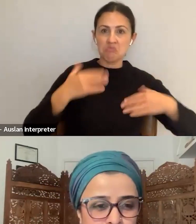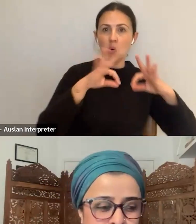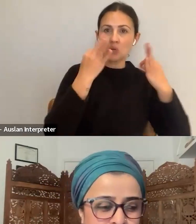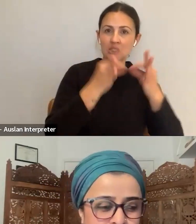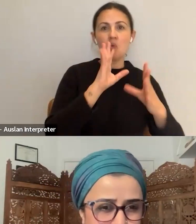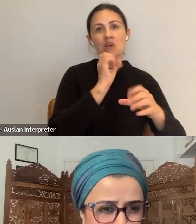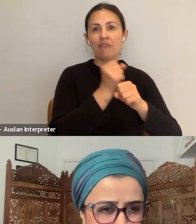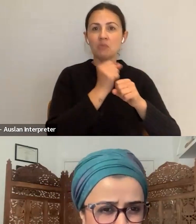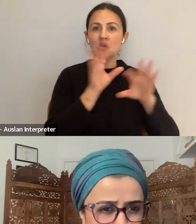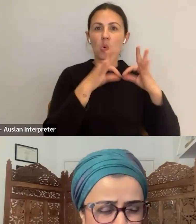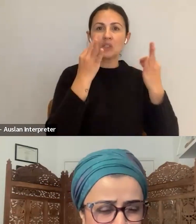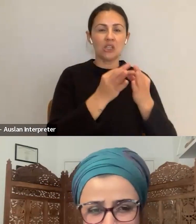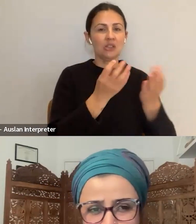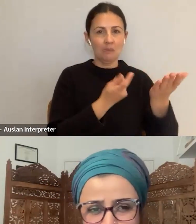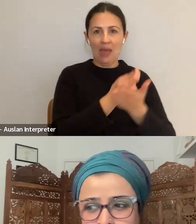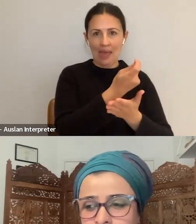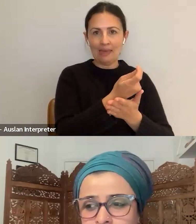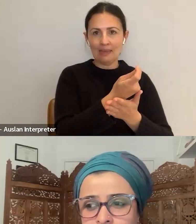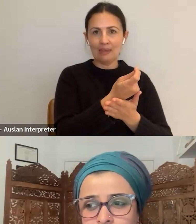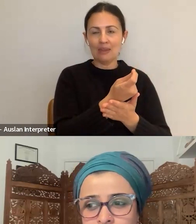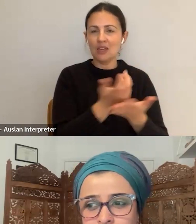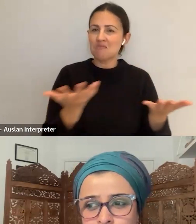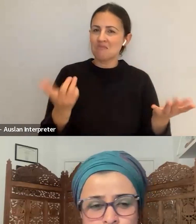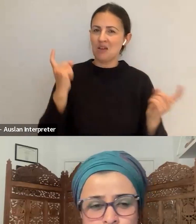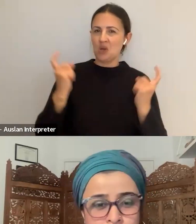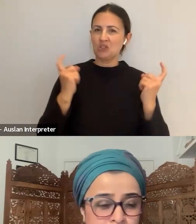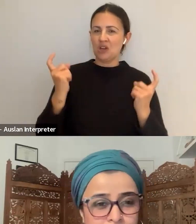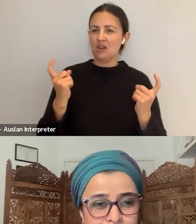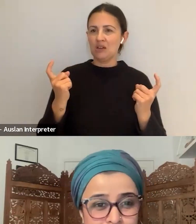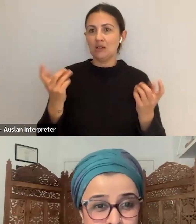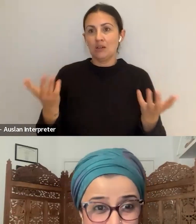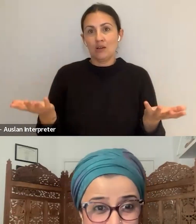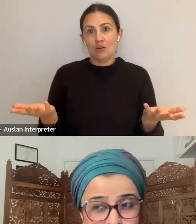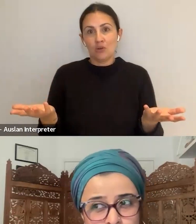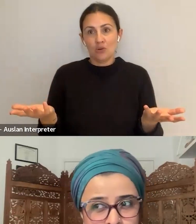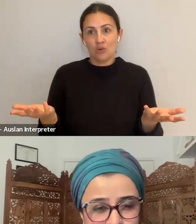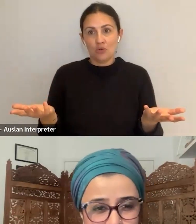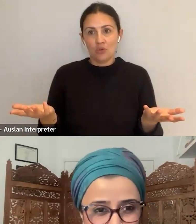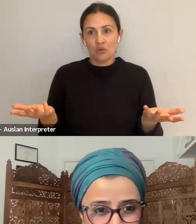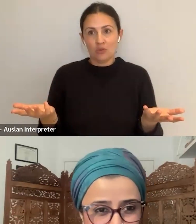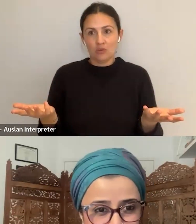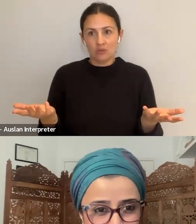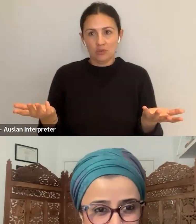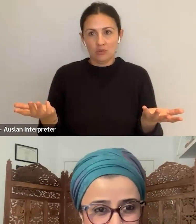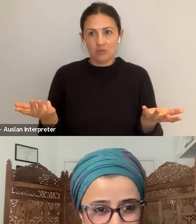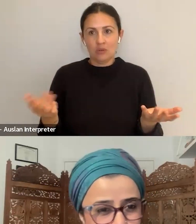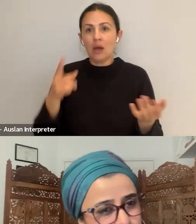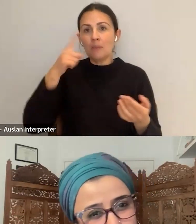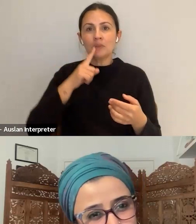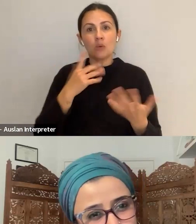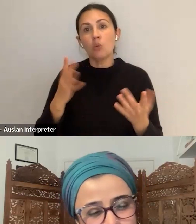even government funded entities, board representation is paid. And the answer was literally, but this is how it's always been.